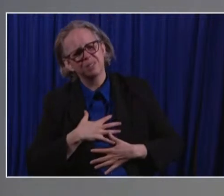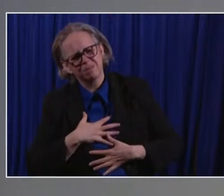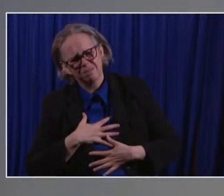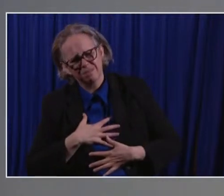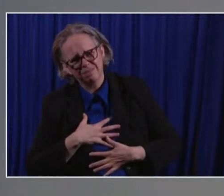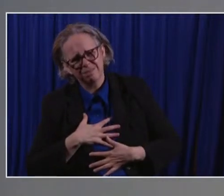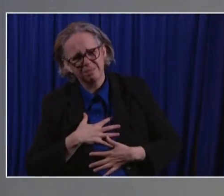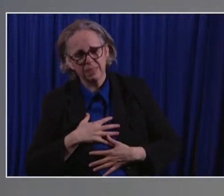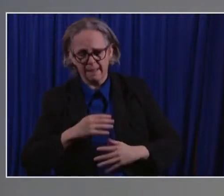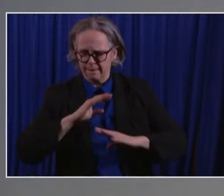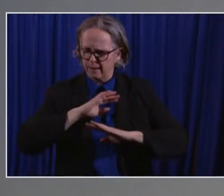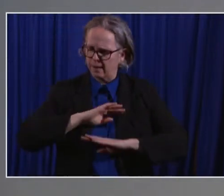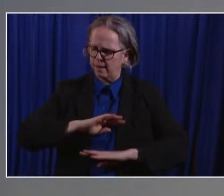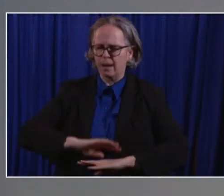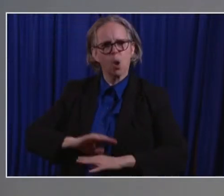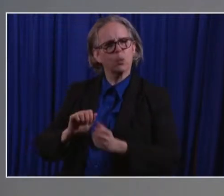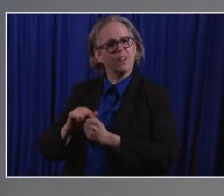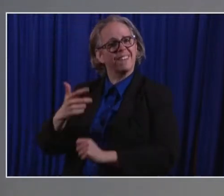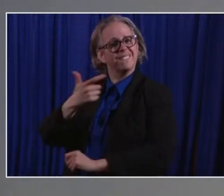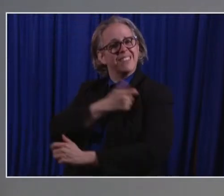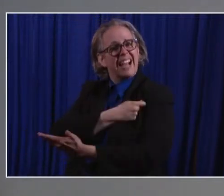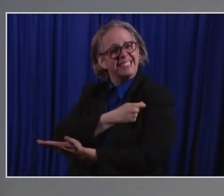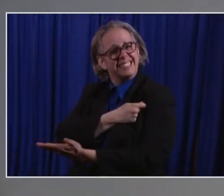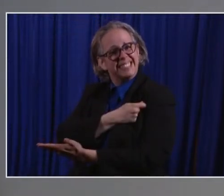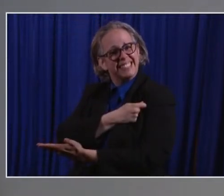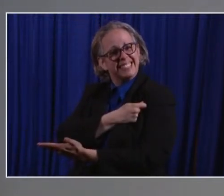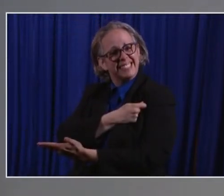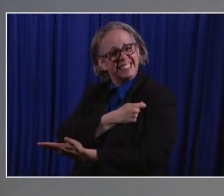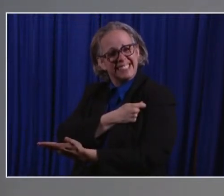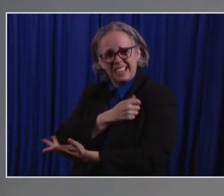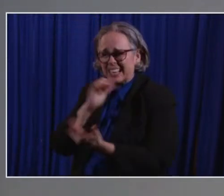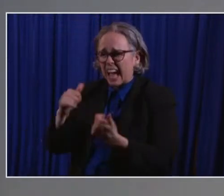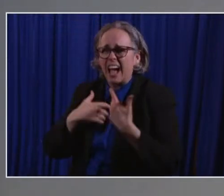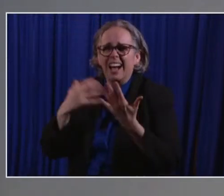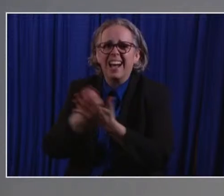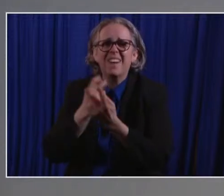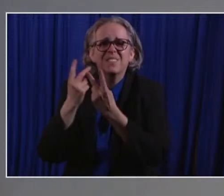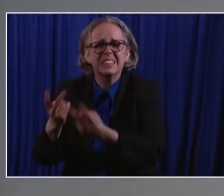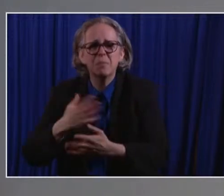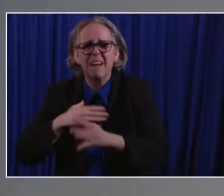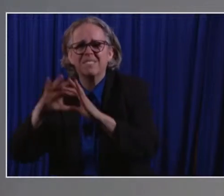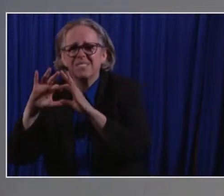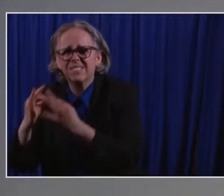friends. As the governor has mentioned, it is our ticket to get back to normal.